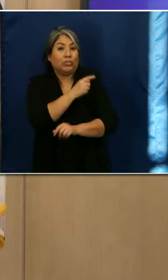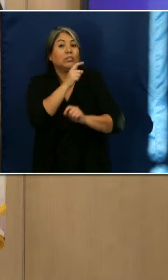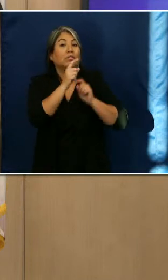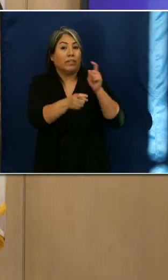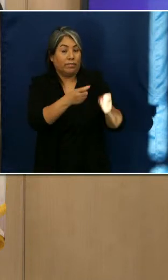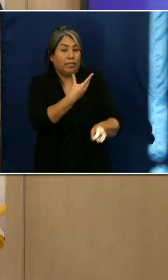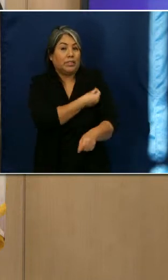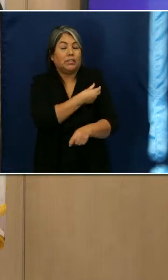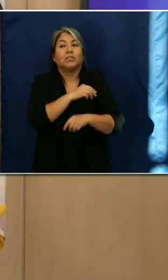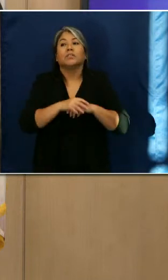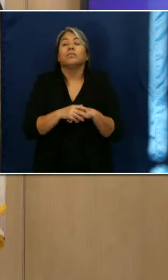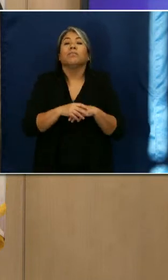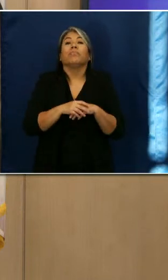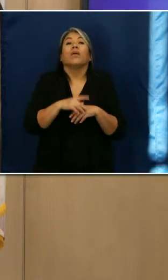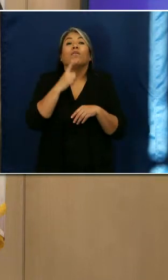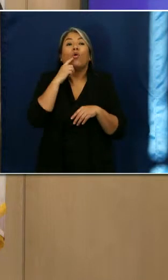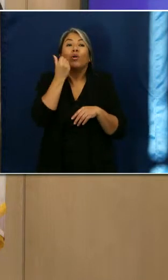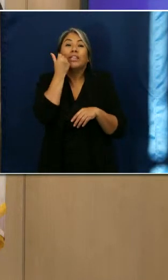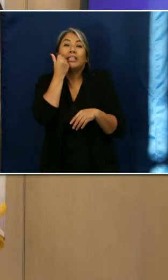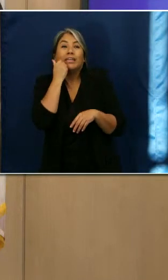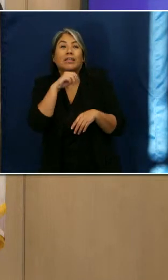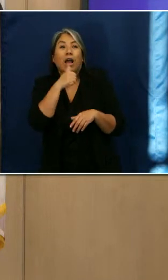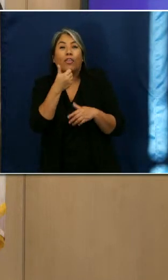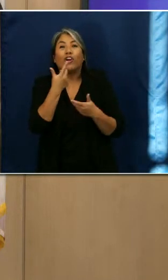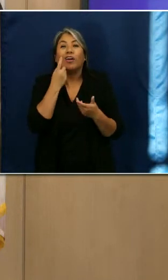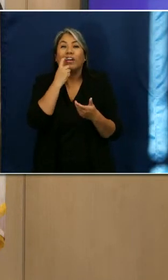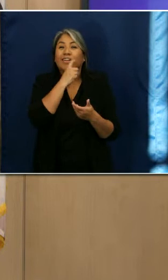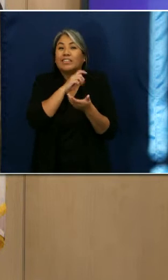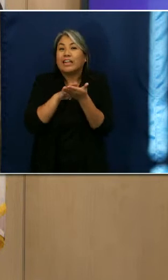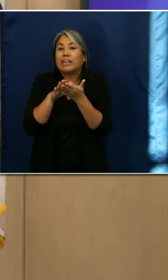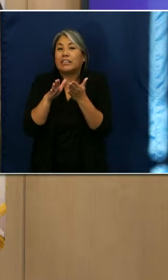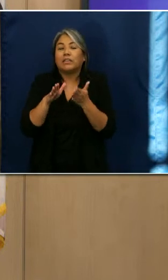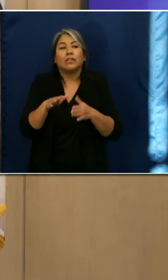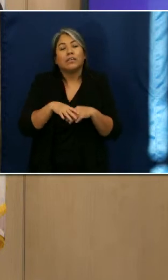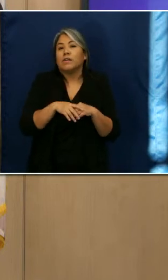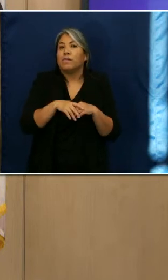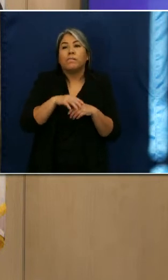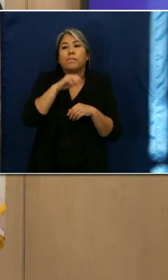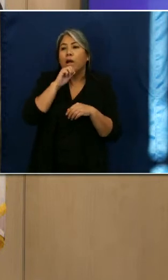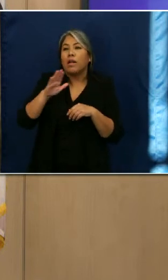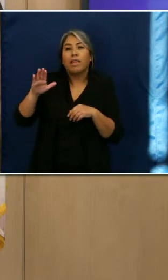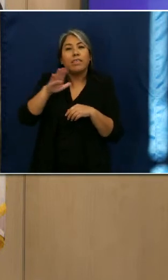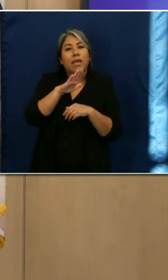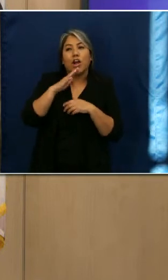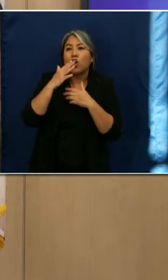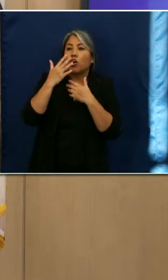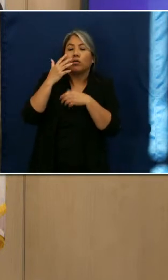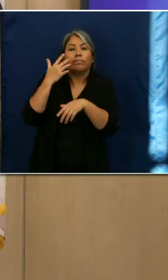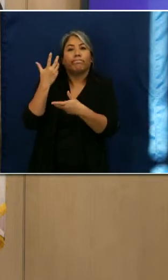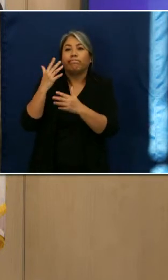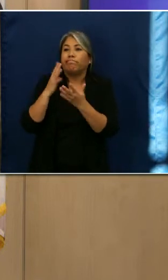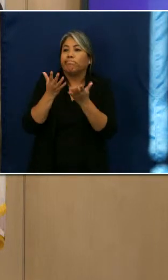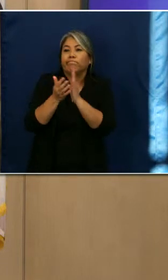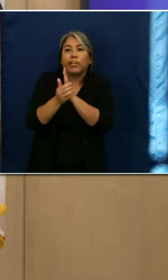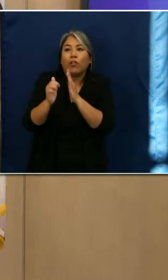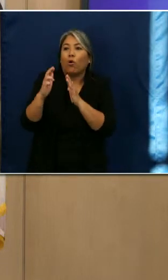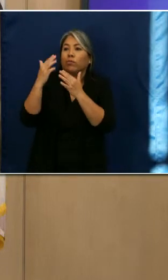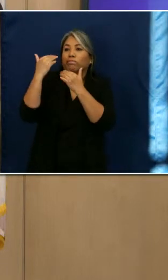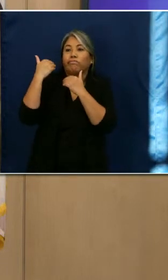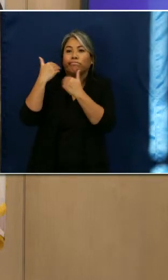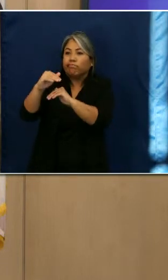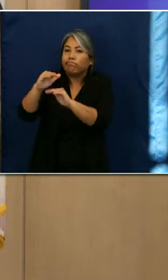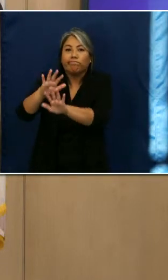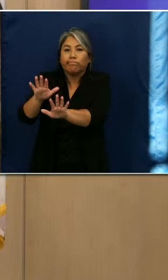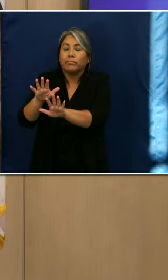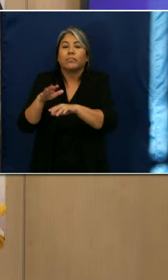For dentists and hygienists, that is not currently in their scope of work. I think, first of all, that should